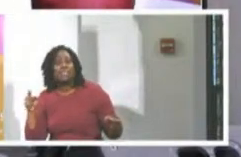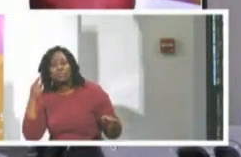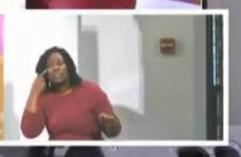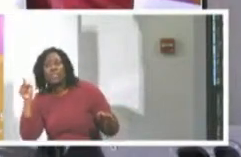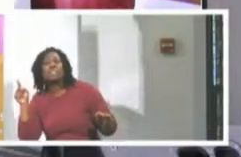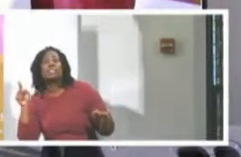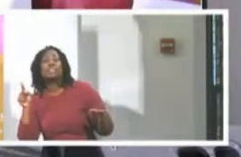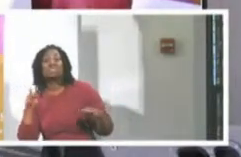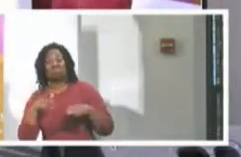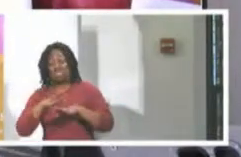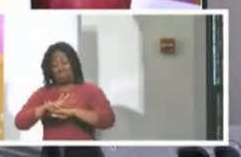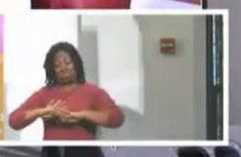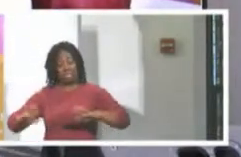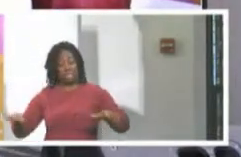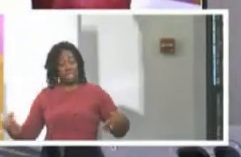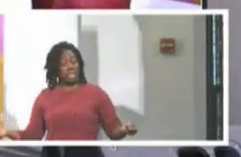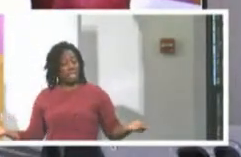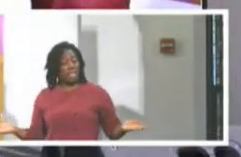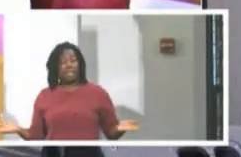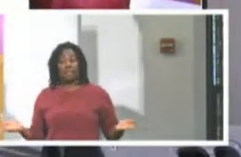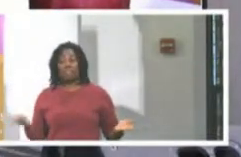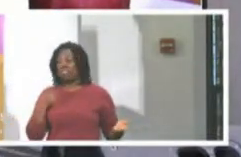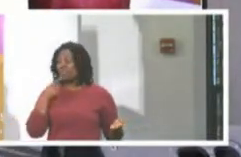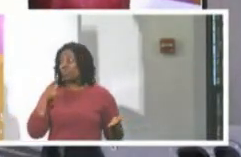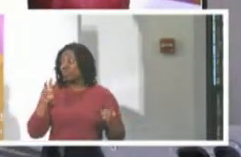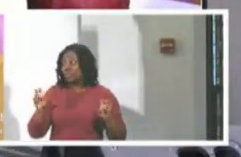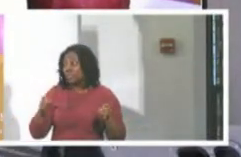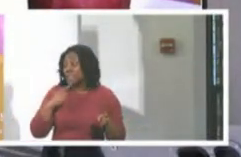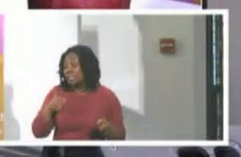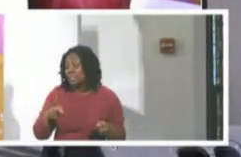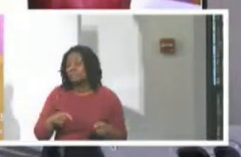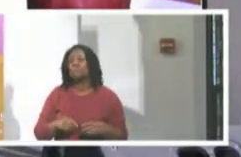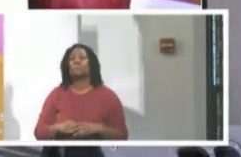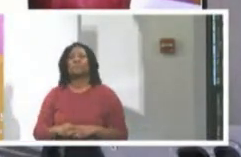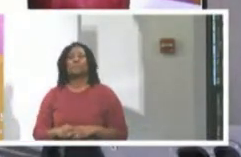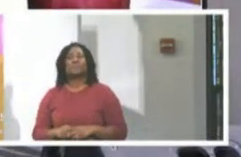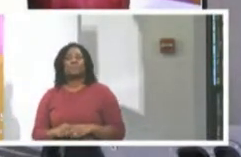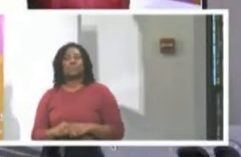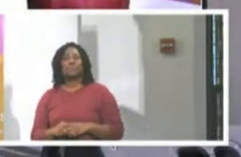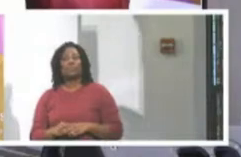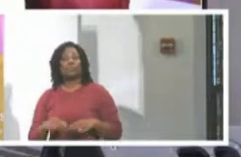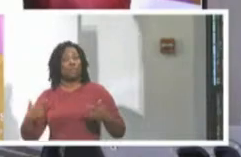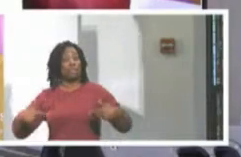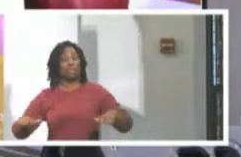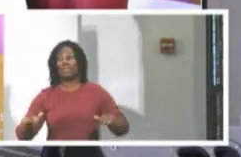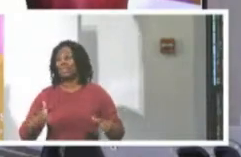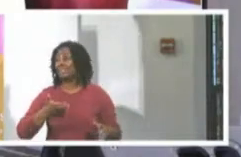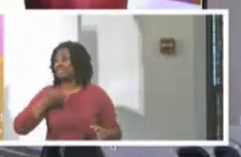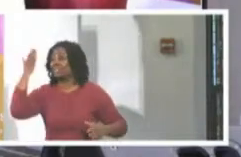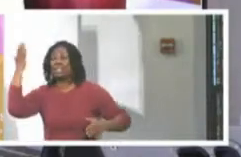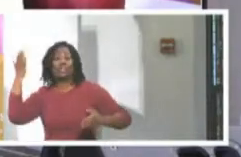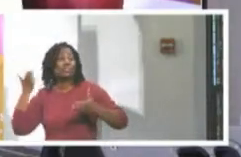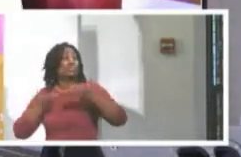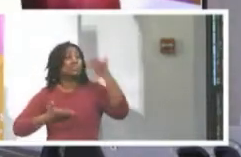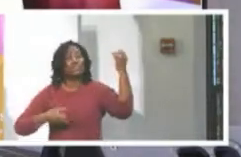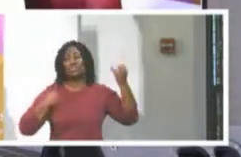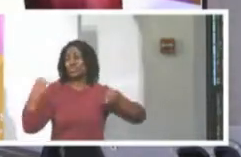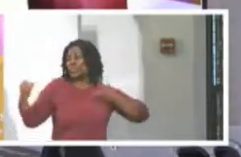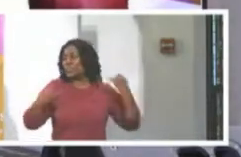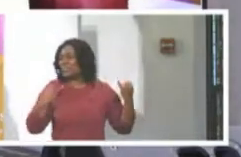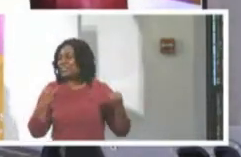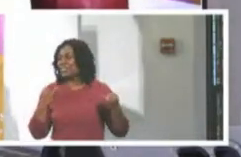formed the dry land." And so the scripture, let's go back to the scripture. It says, let us shout joyfully to him